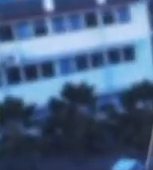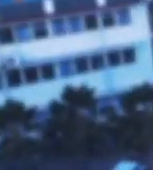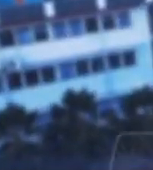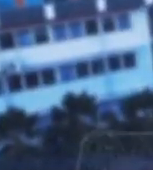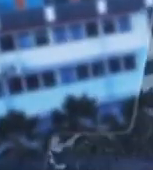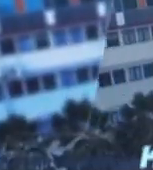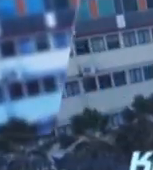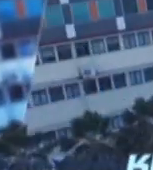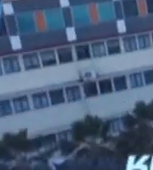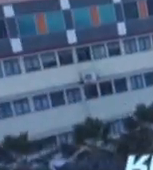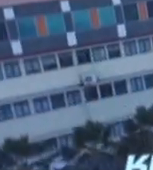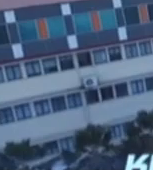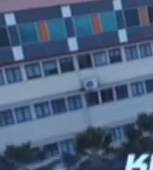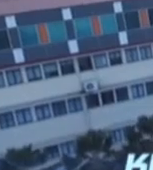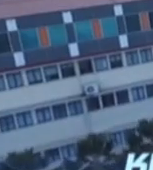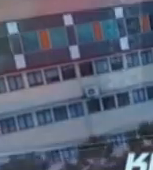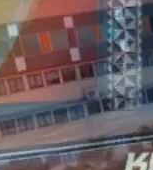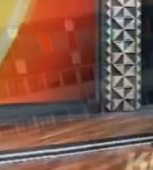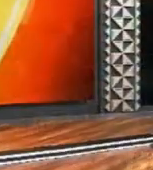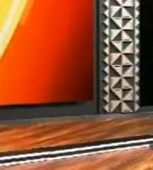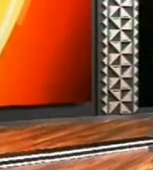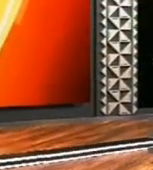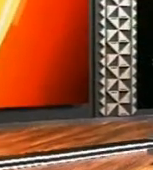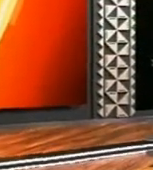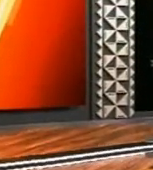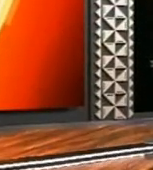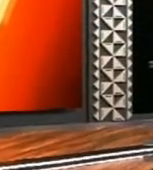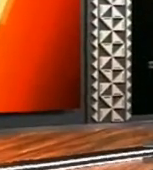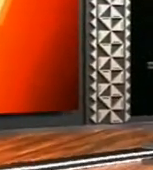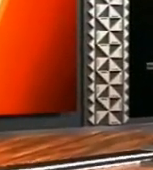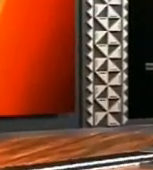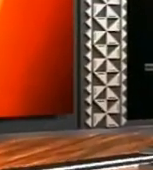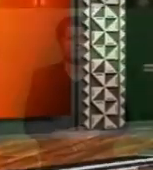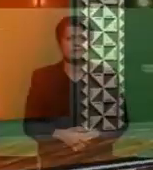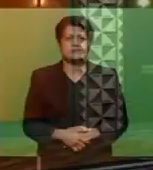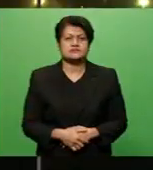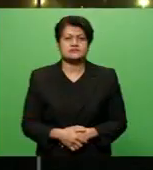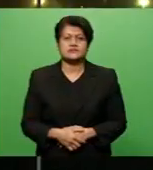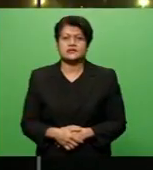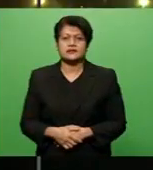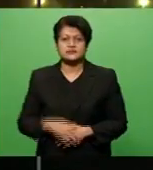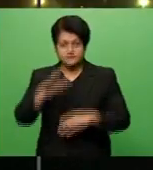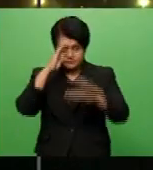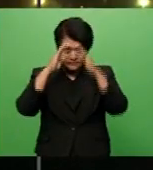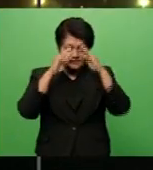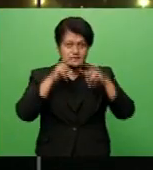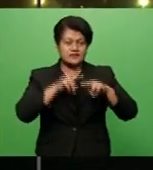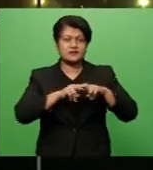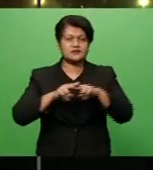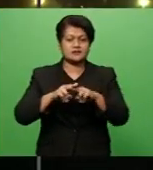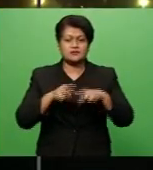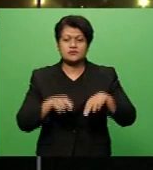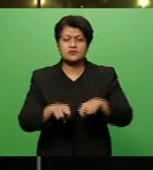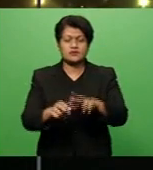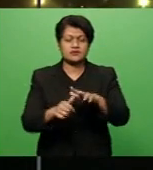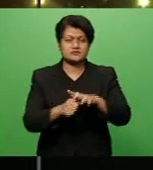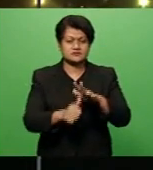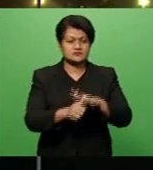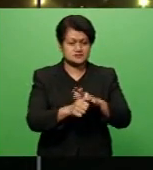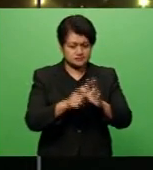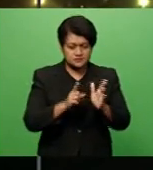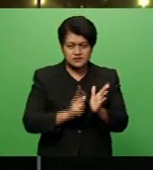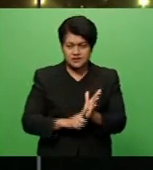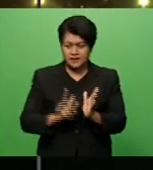From the studios of FBC Suba, Edwin Nani. Gulavinaka, Fiji. Road access between Lambasa